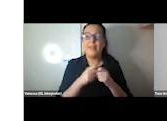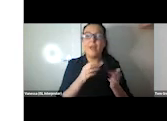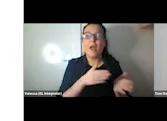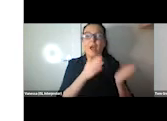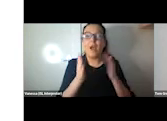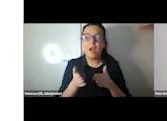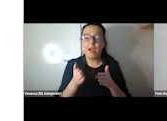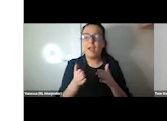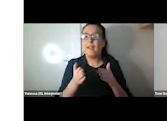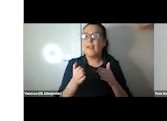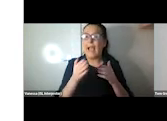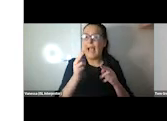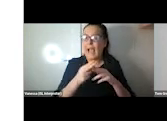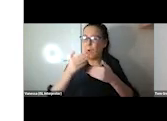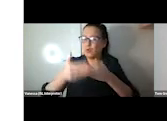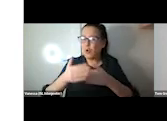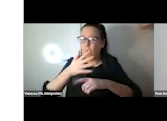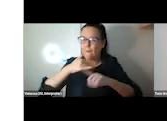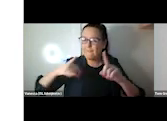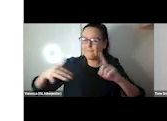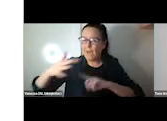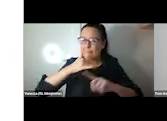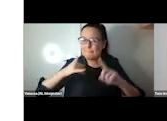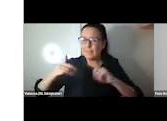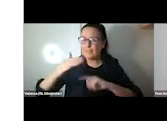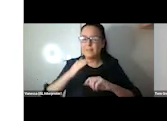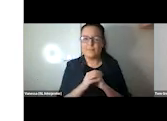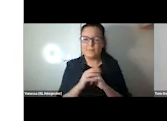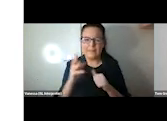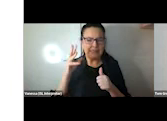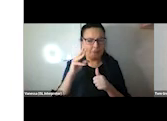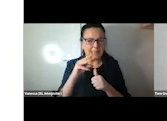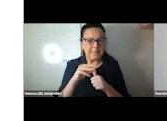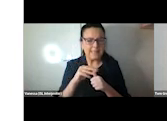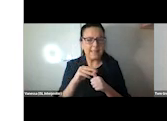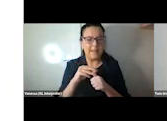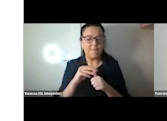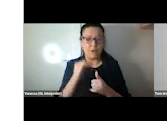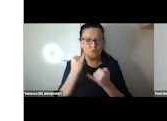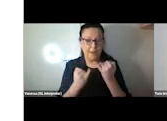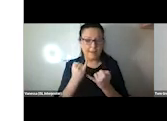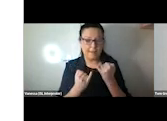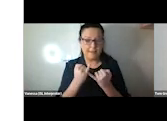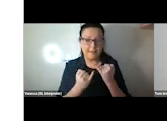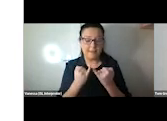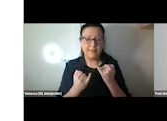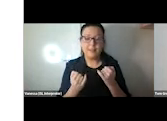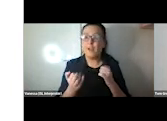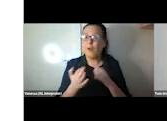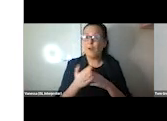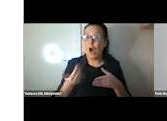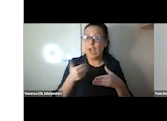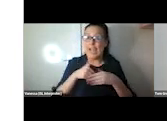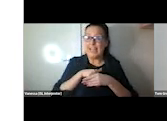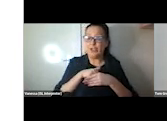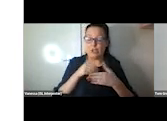outdoor environment, through to very specific and criteria for internal spaces such as